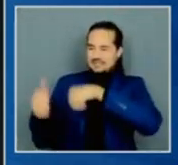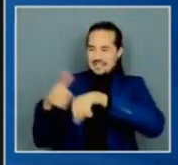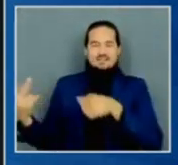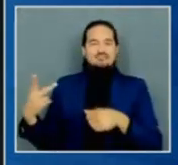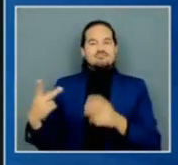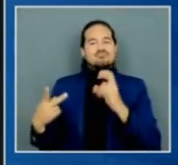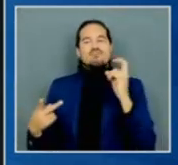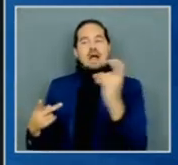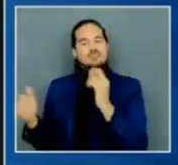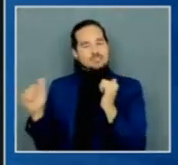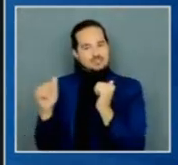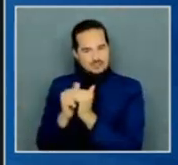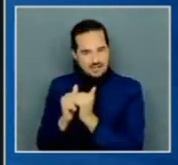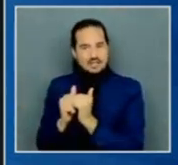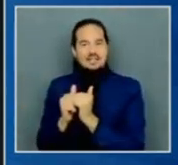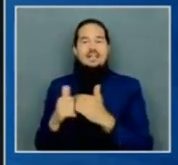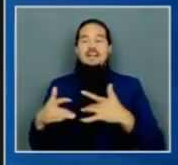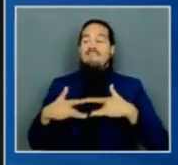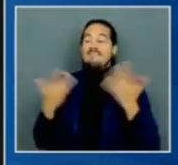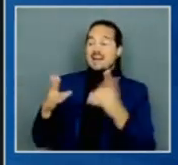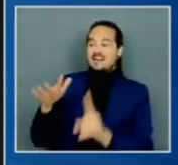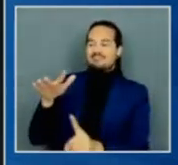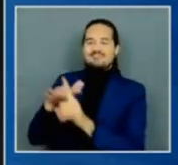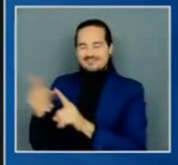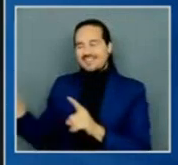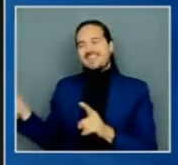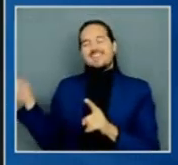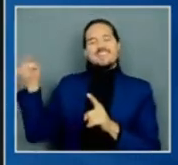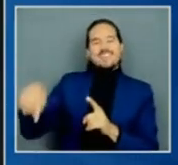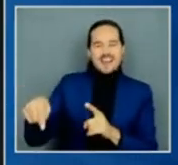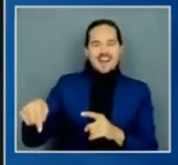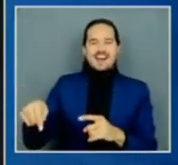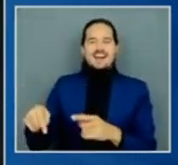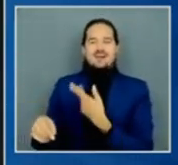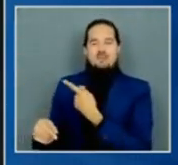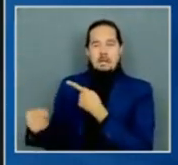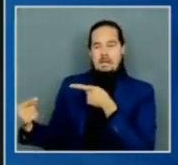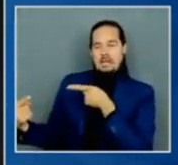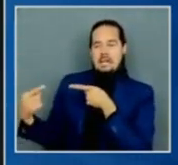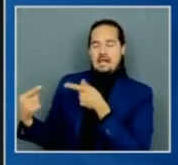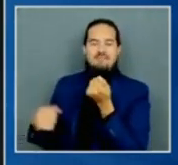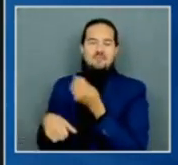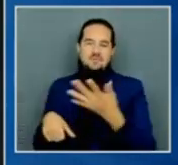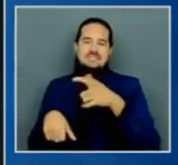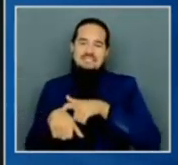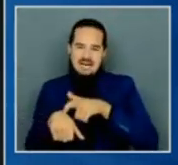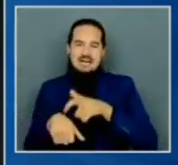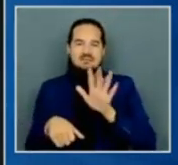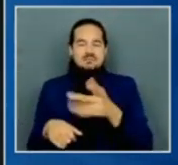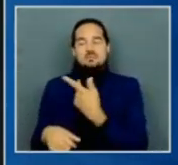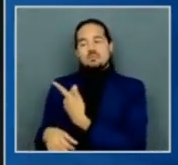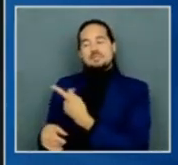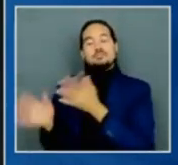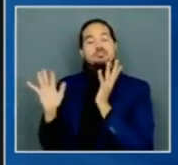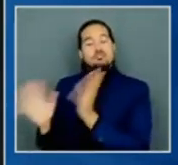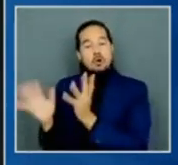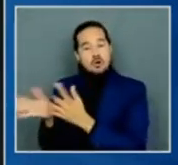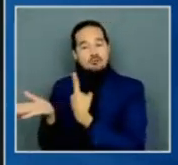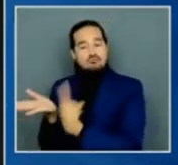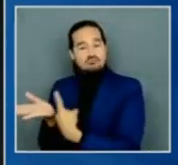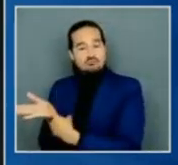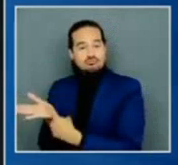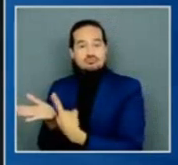to the same states, attended the same events, and shared a debate stage many times. We've had long